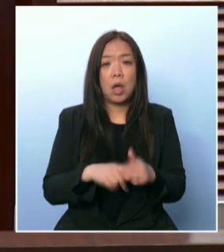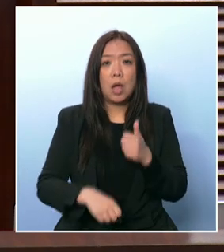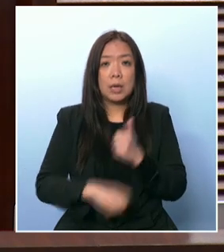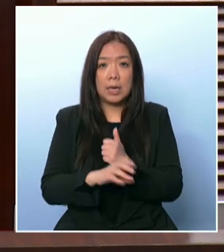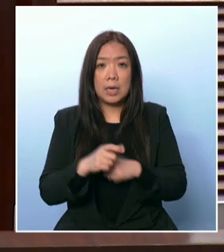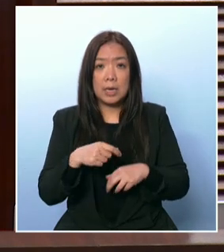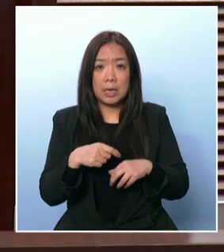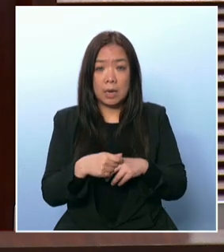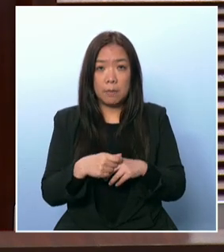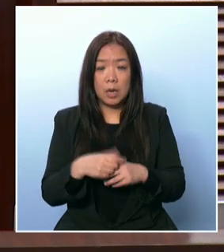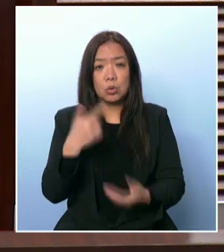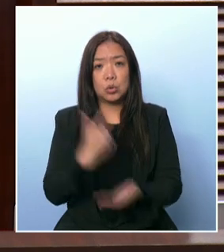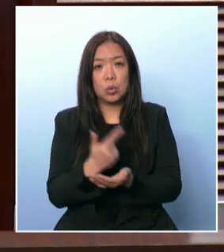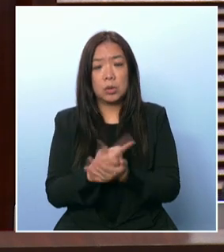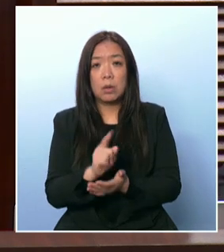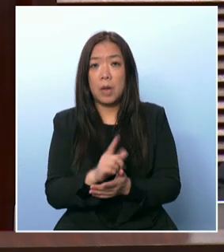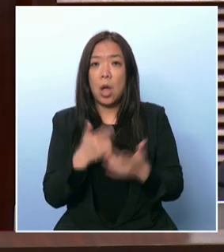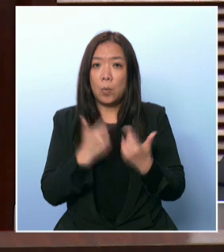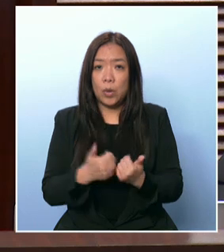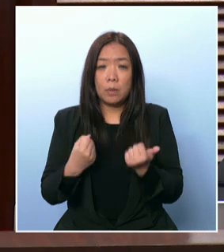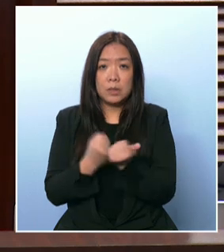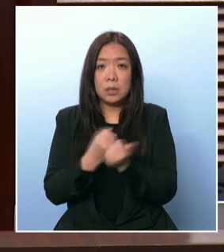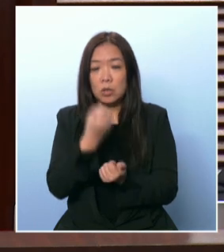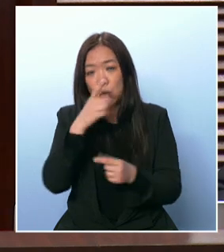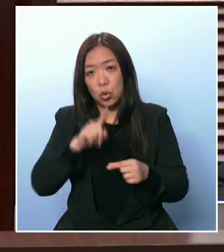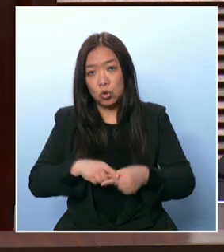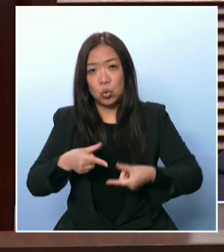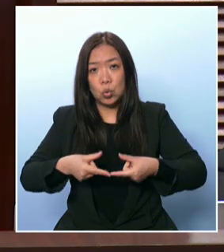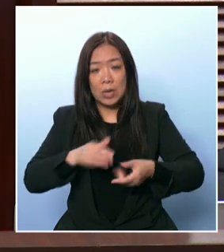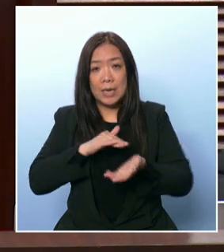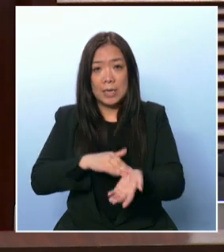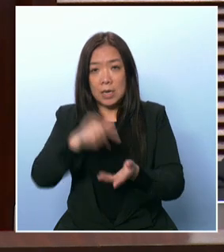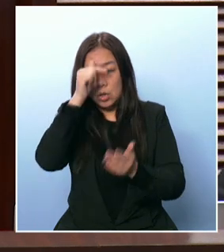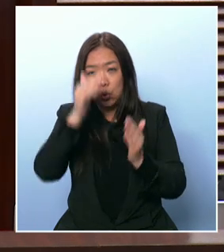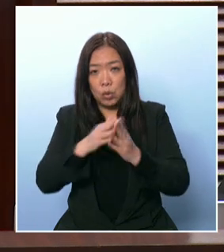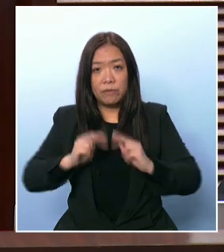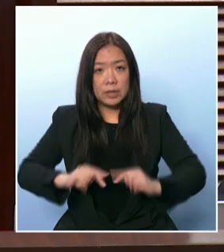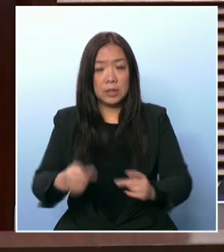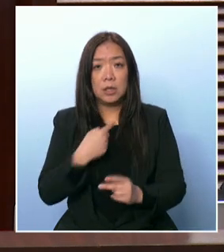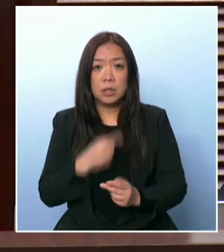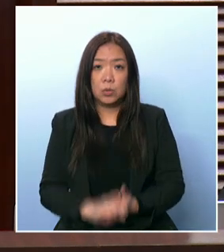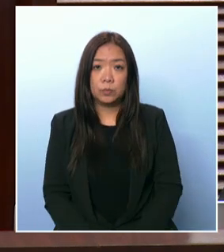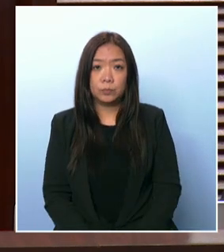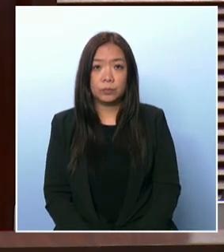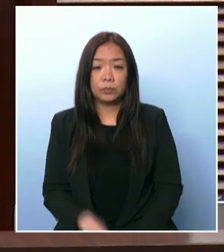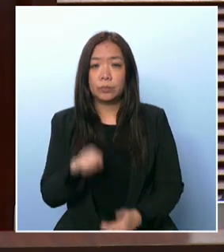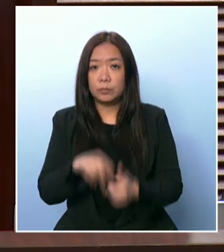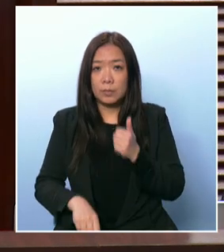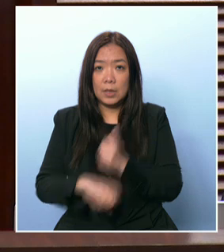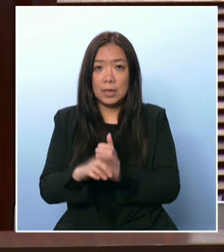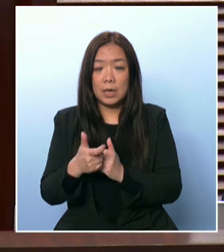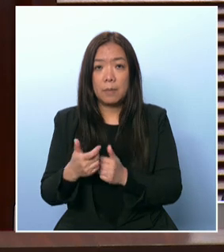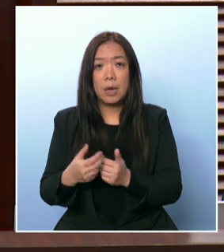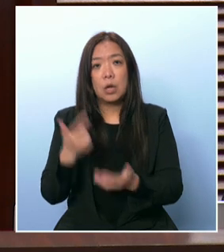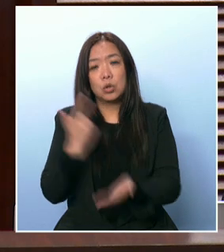align the CMDF with these purposes. Now, in the short run, the CMDF will be supporting the development needs of the Chinese